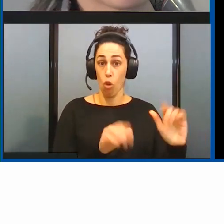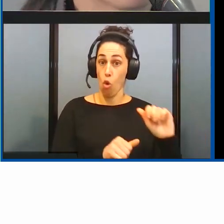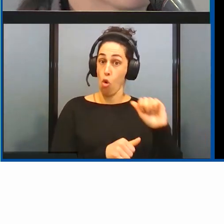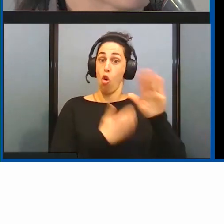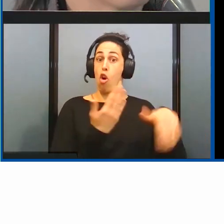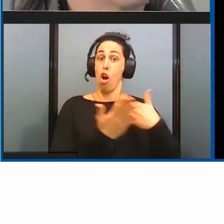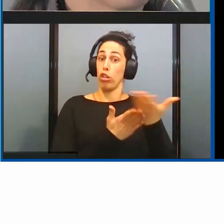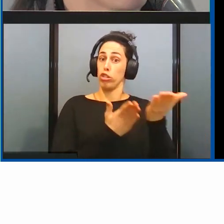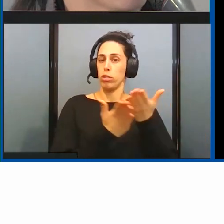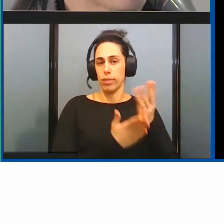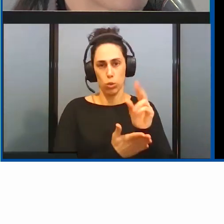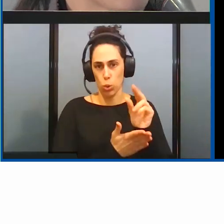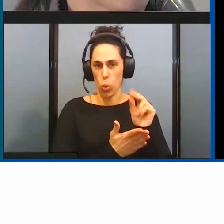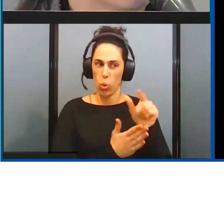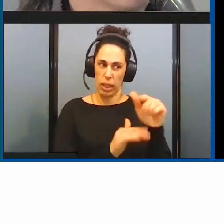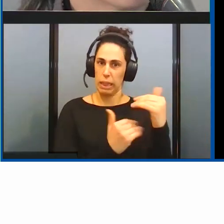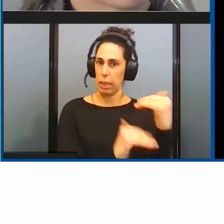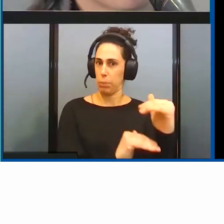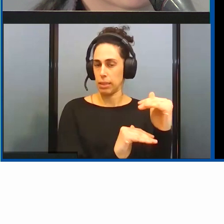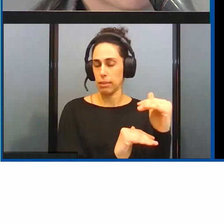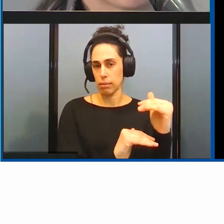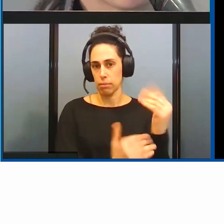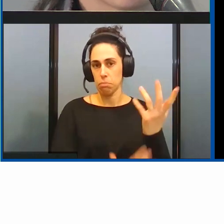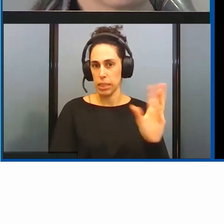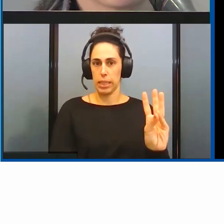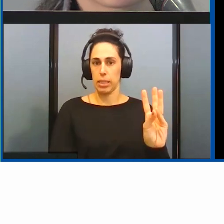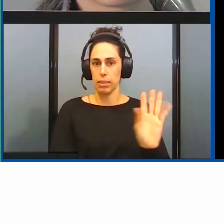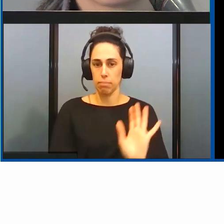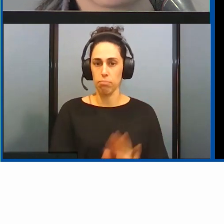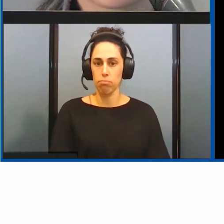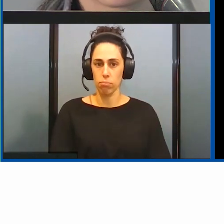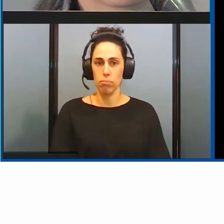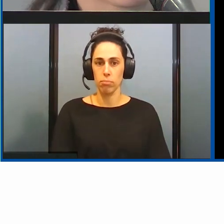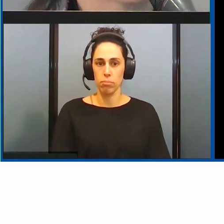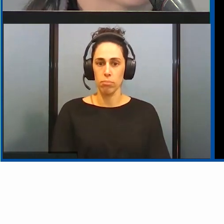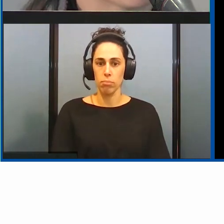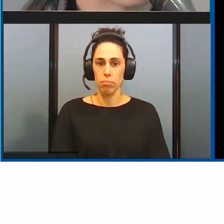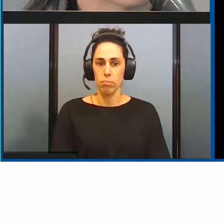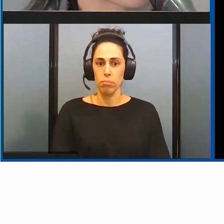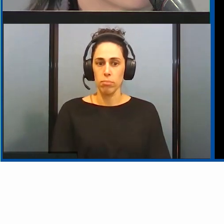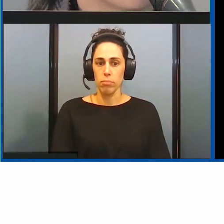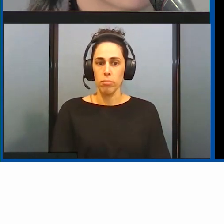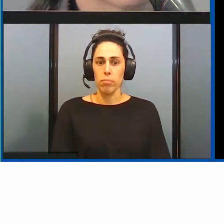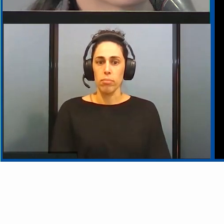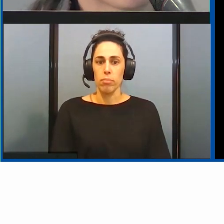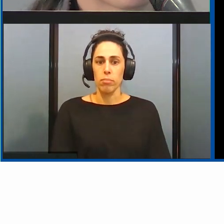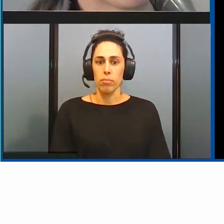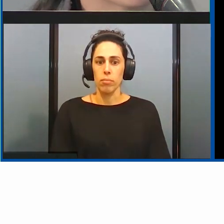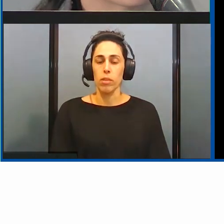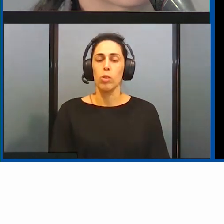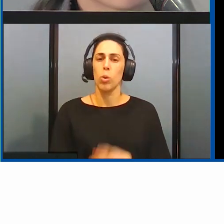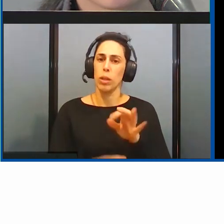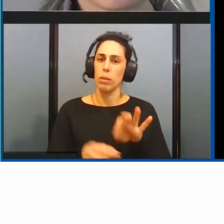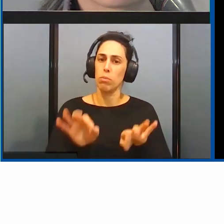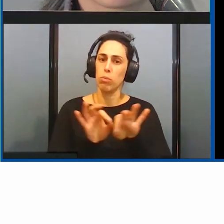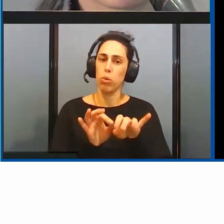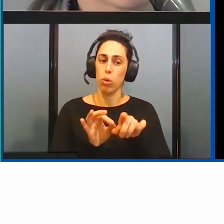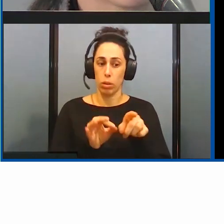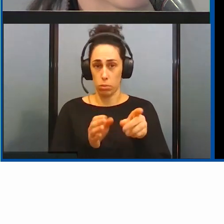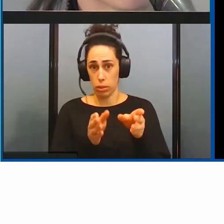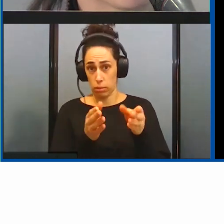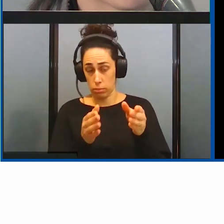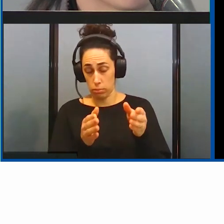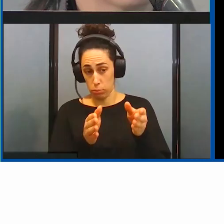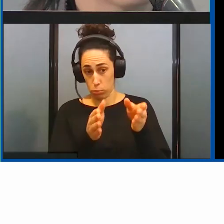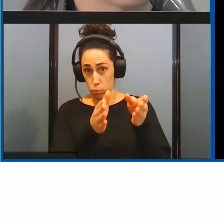And lots of clinics won't be able to do everything. So checking in with where the person lives and the neighboring legal clinic to see if